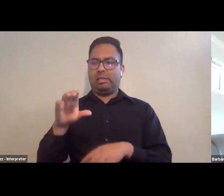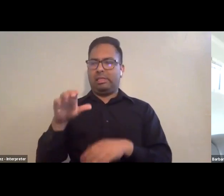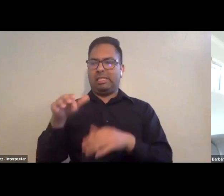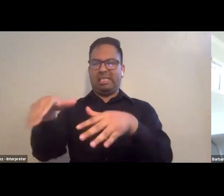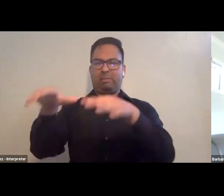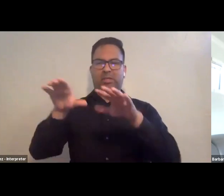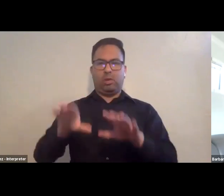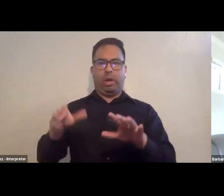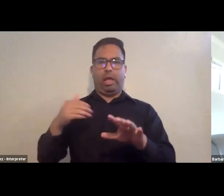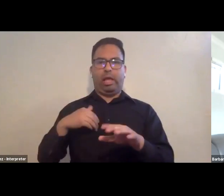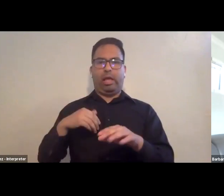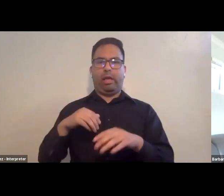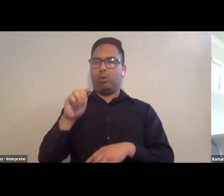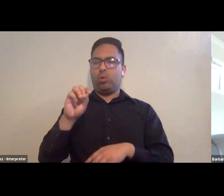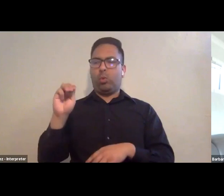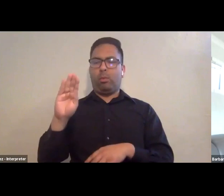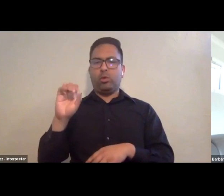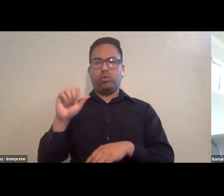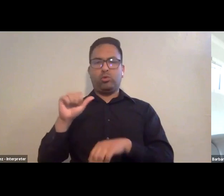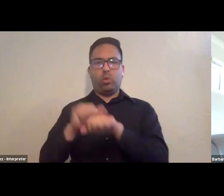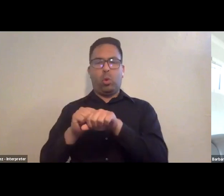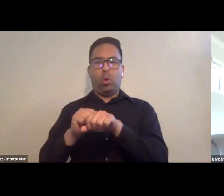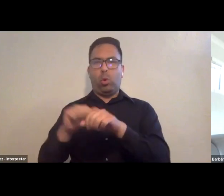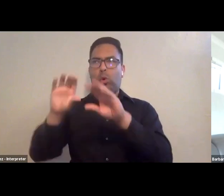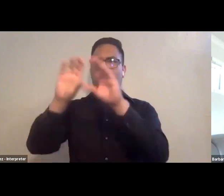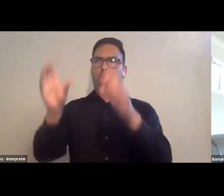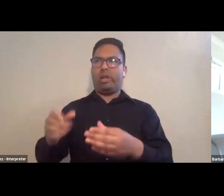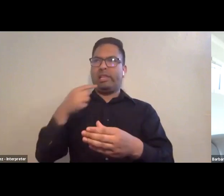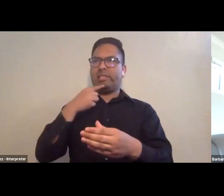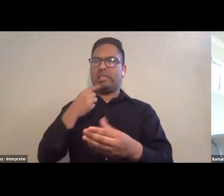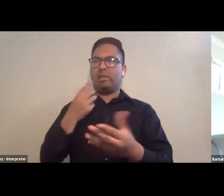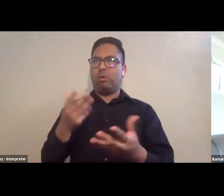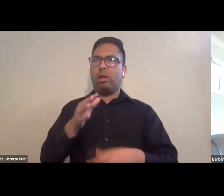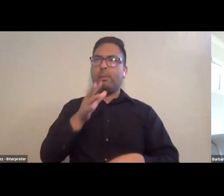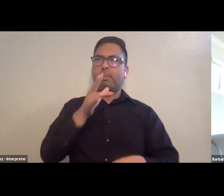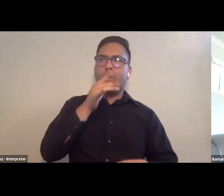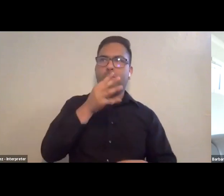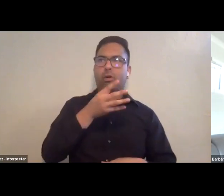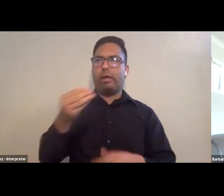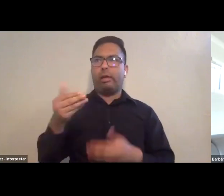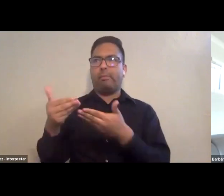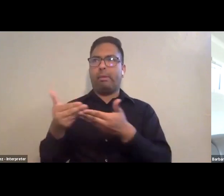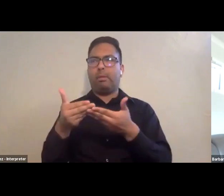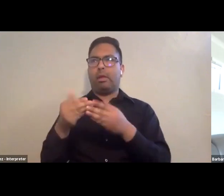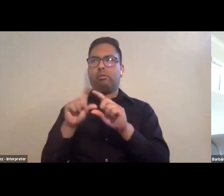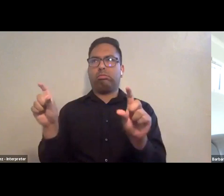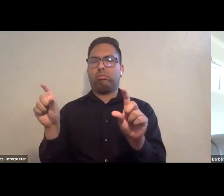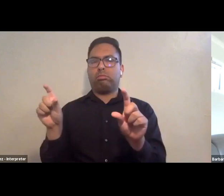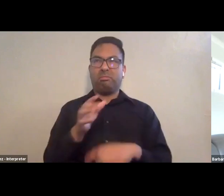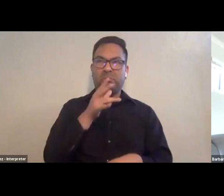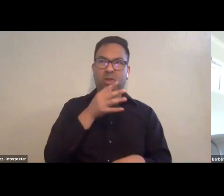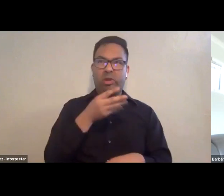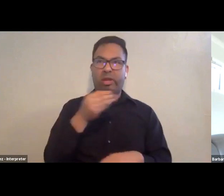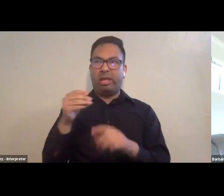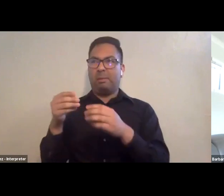reads simply, nothing else. It says, mother and baby. Mother and baby reminds us